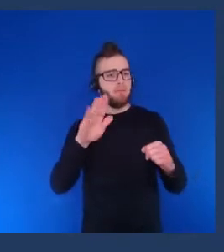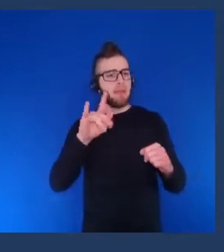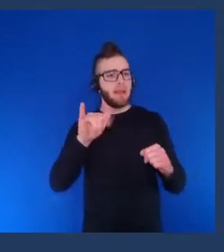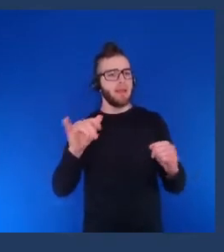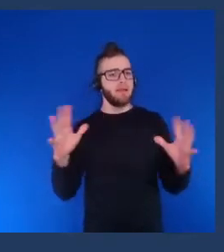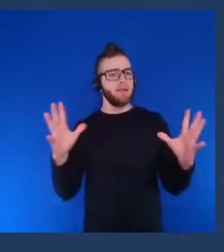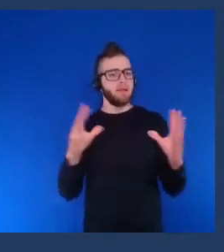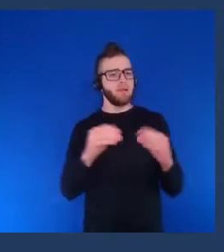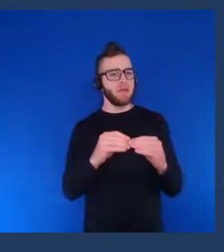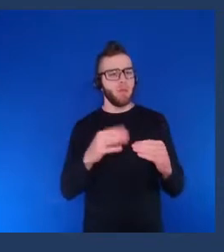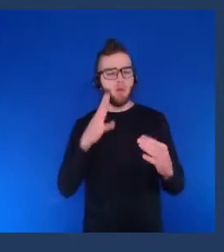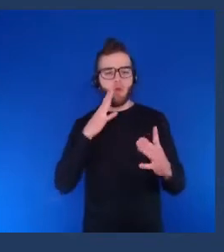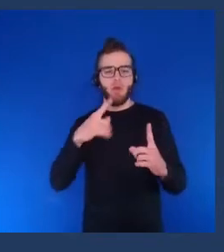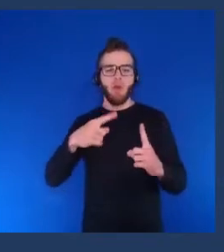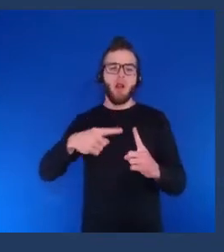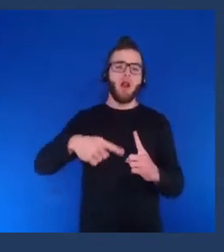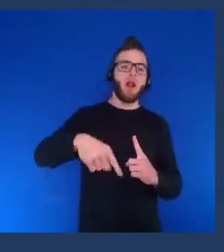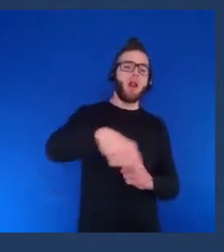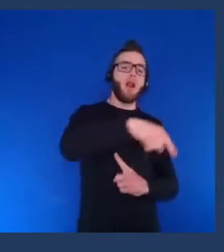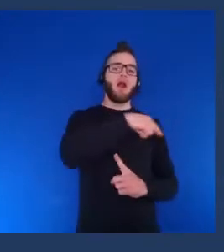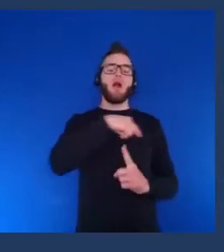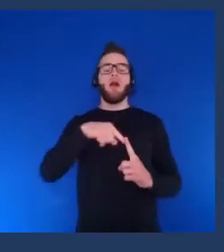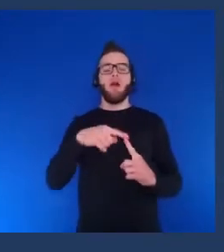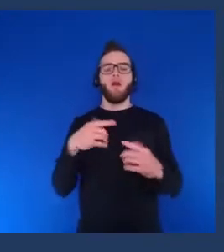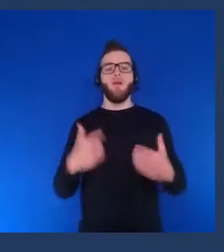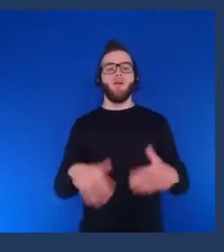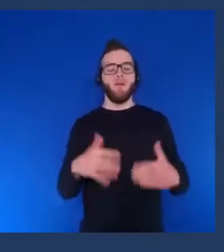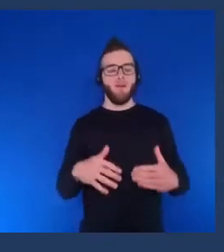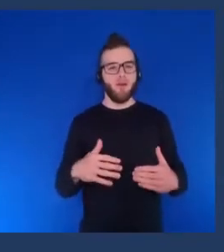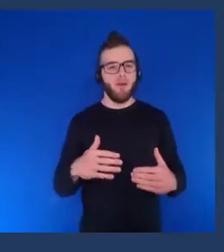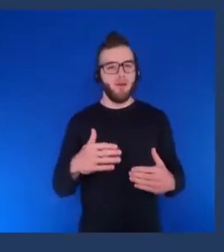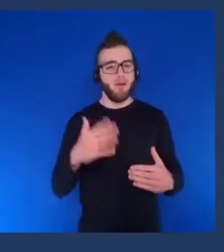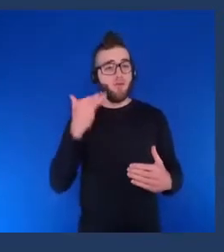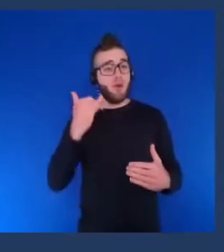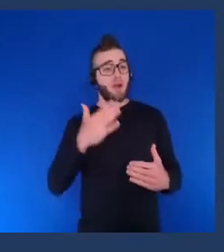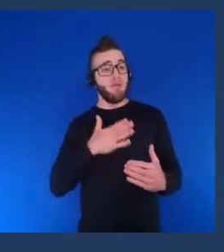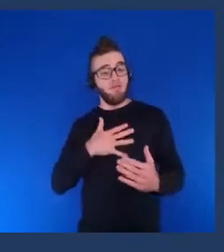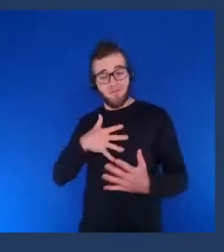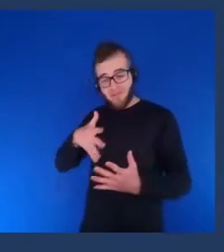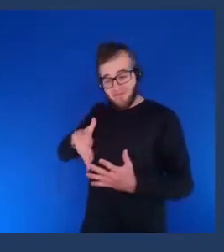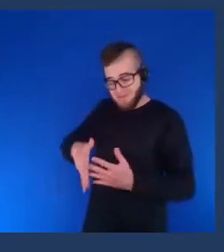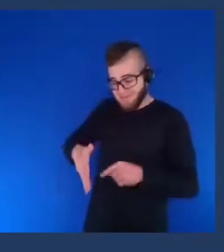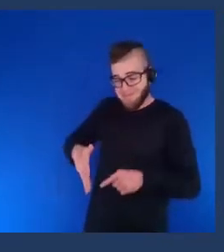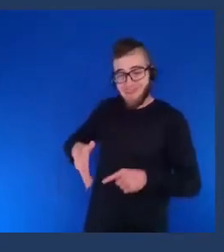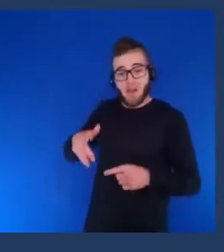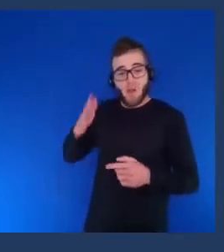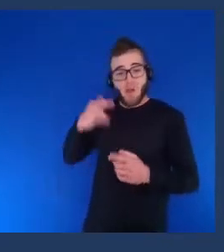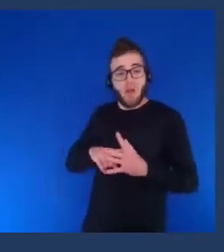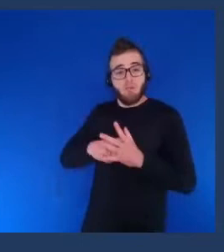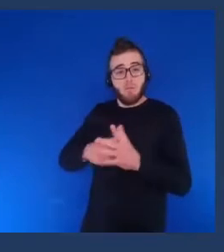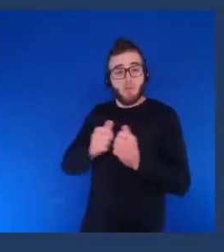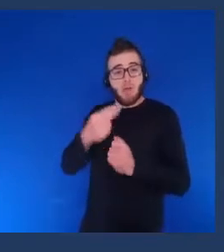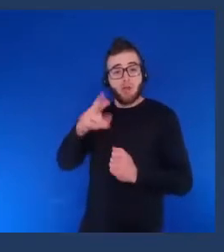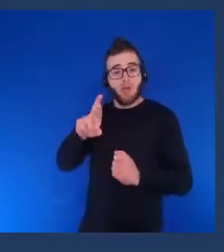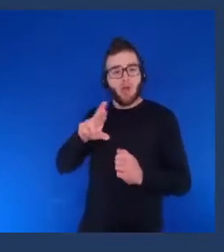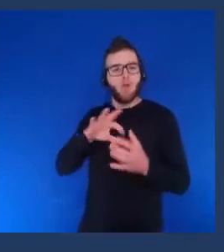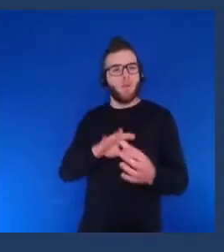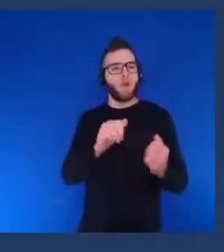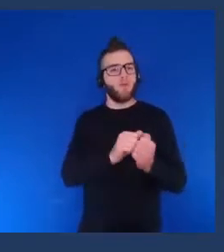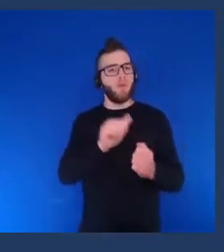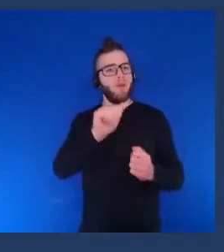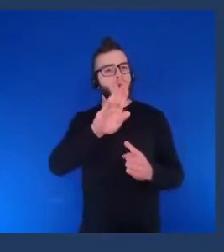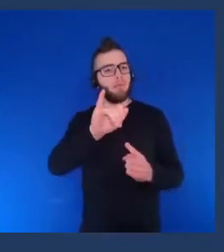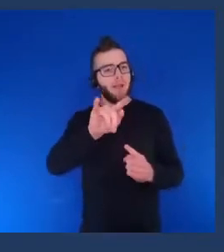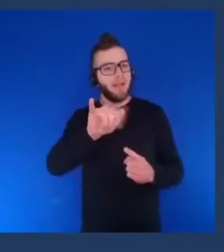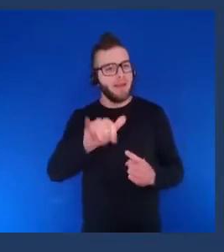my roots and the reason I got into HR to begin with had everything to do with ability, disability, helping others in the mental